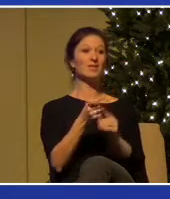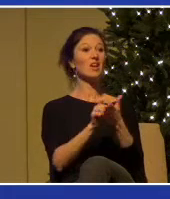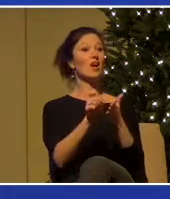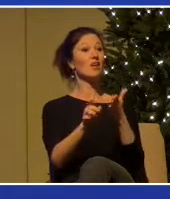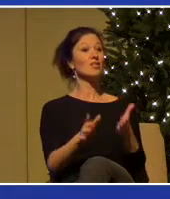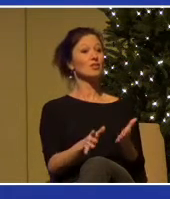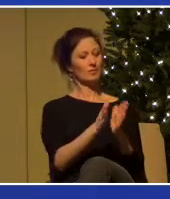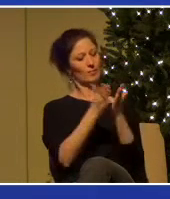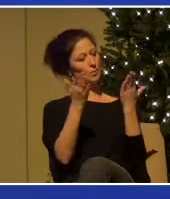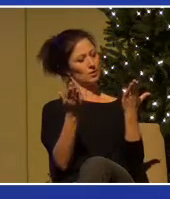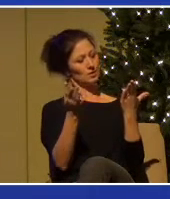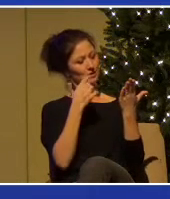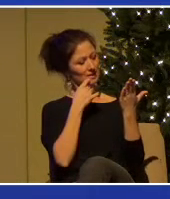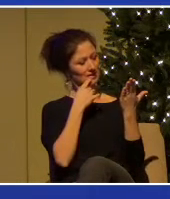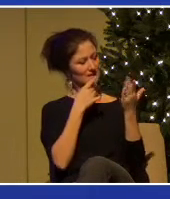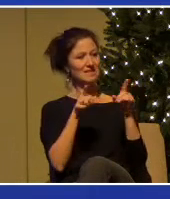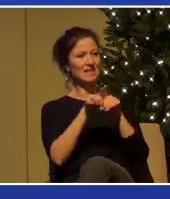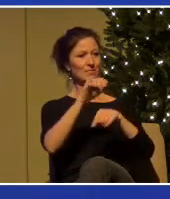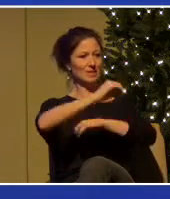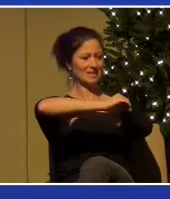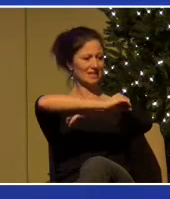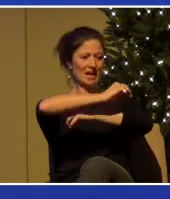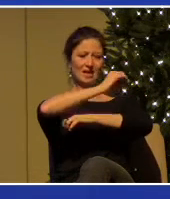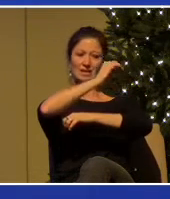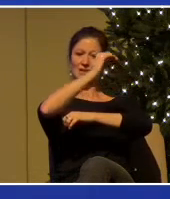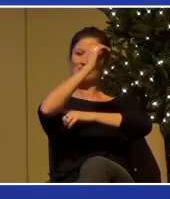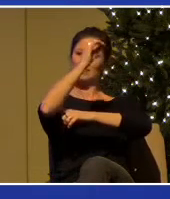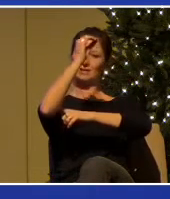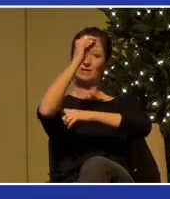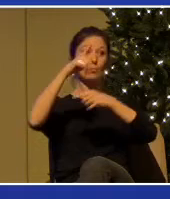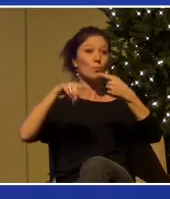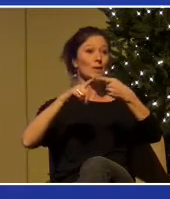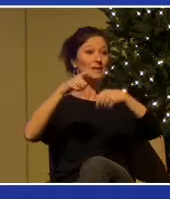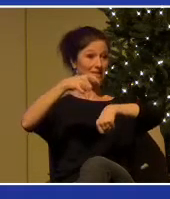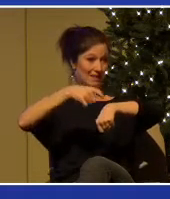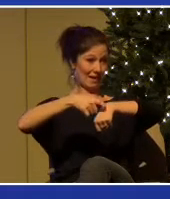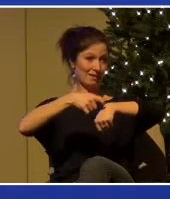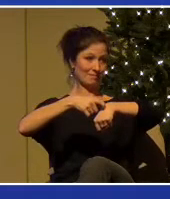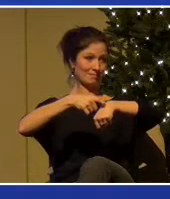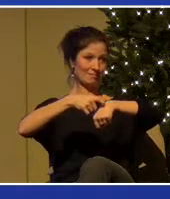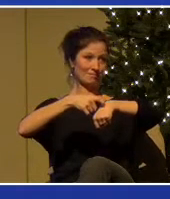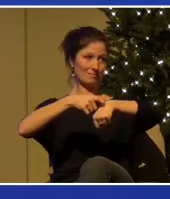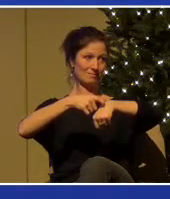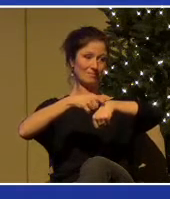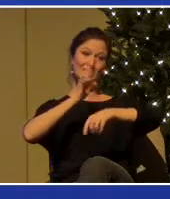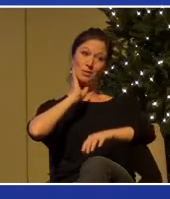that rises in its time. He comes.